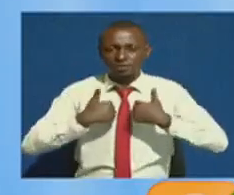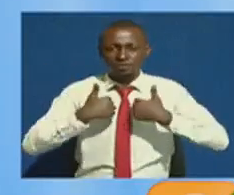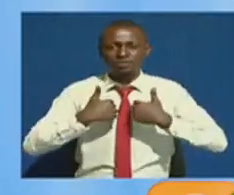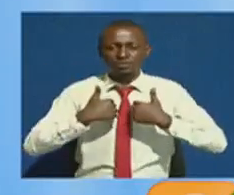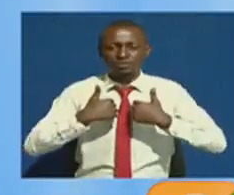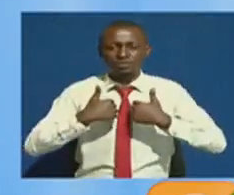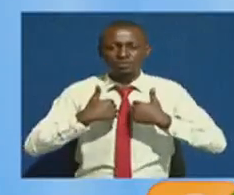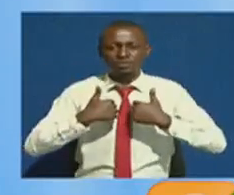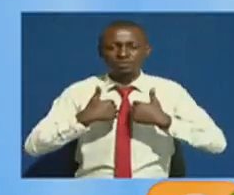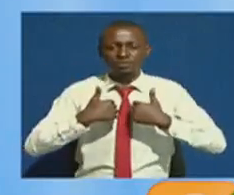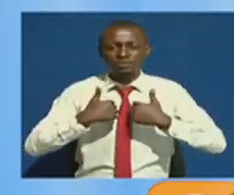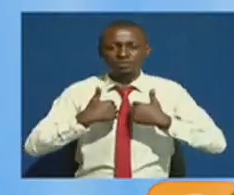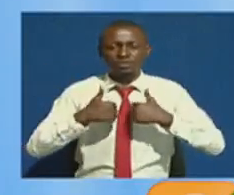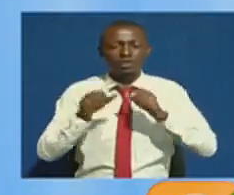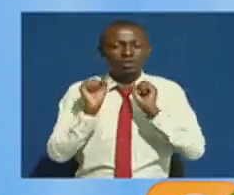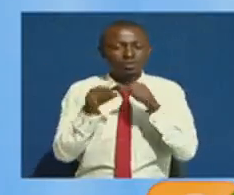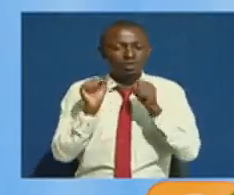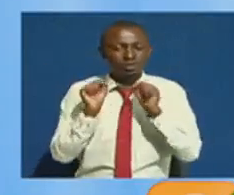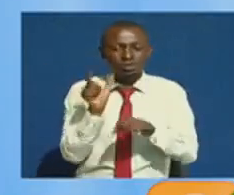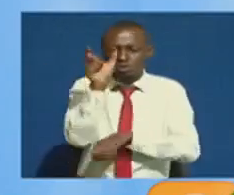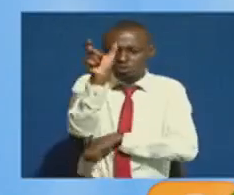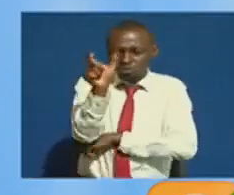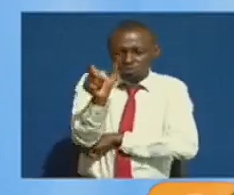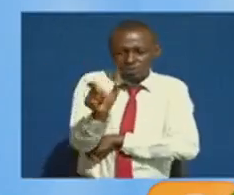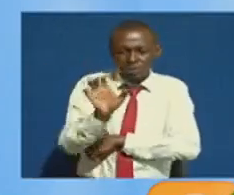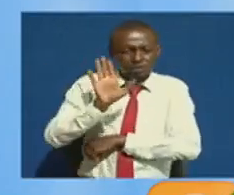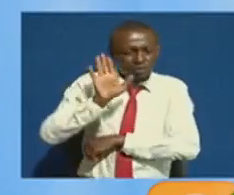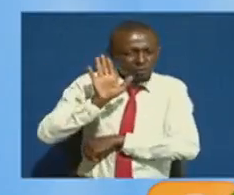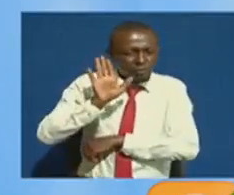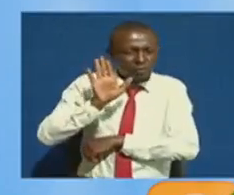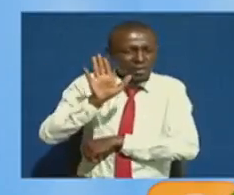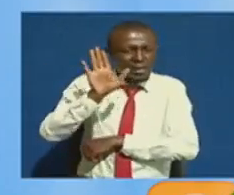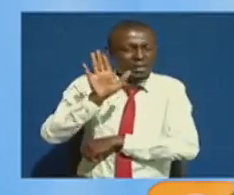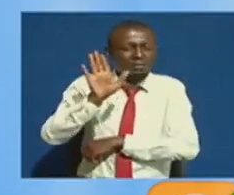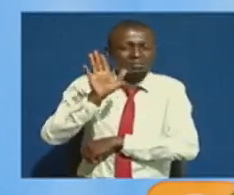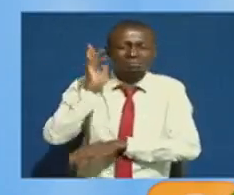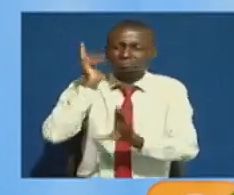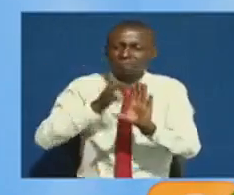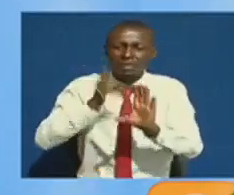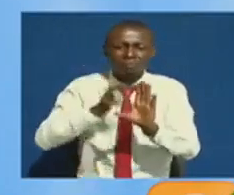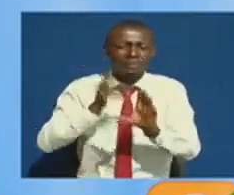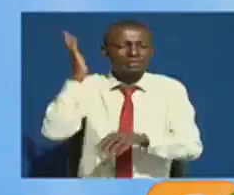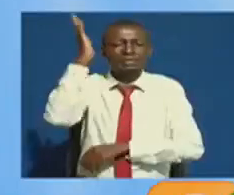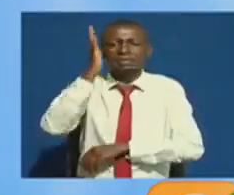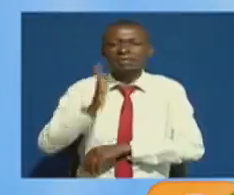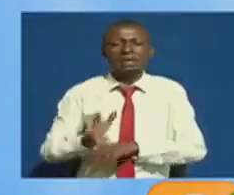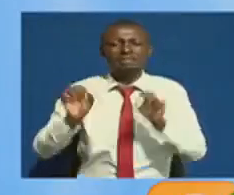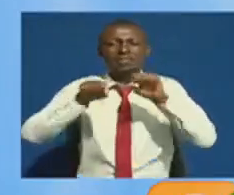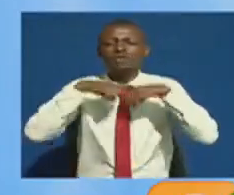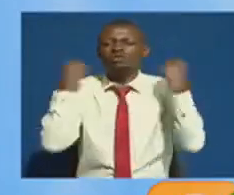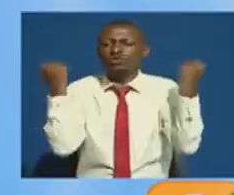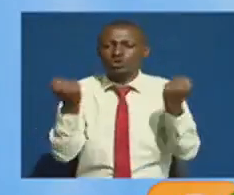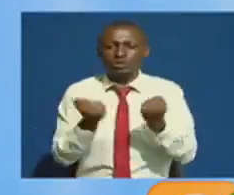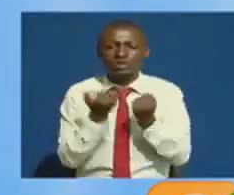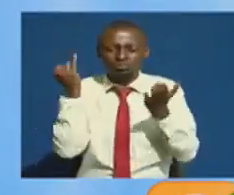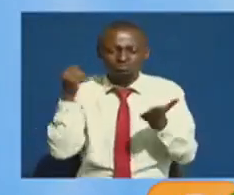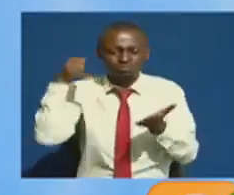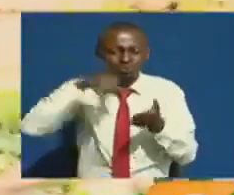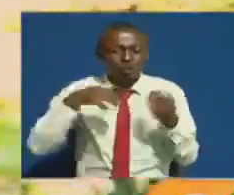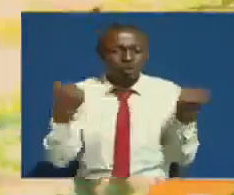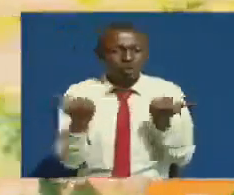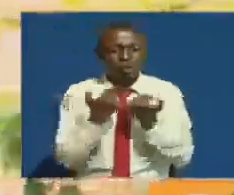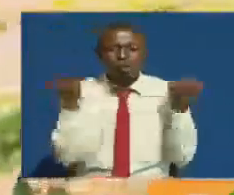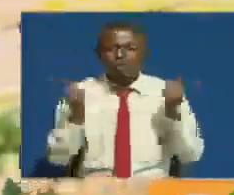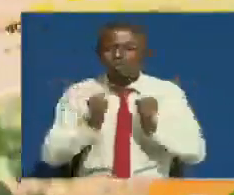there is a huge risk of this person will never be able to participate in the society. The inclusion will become very